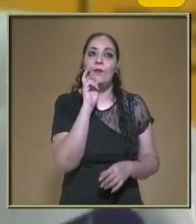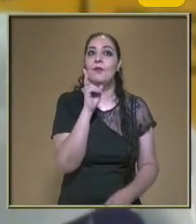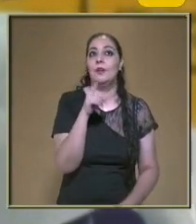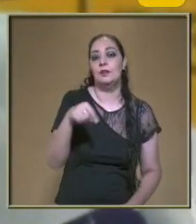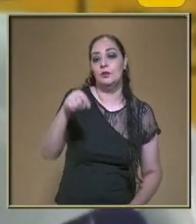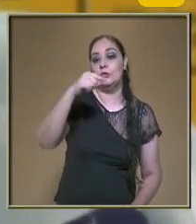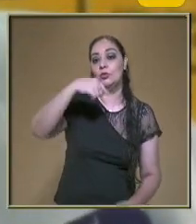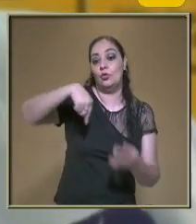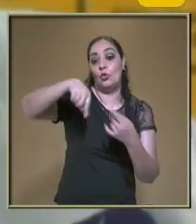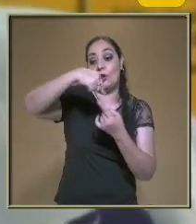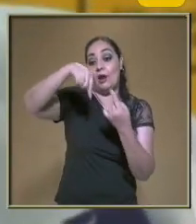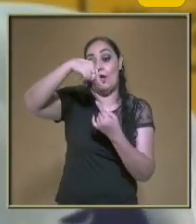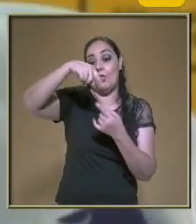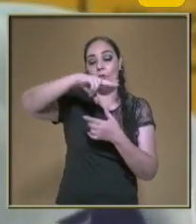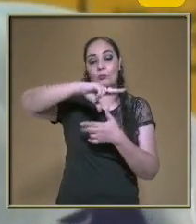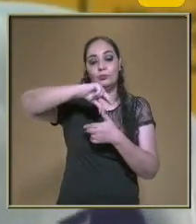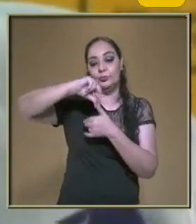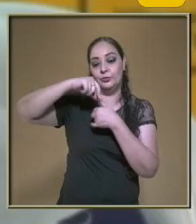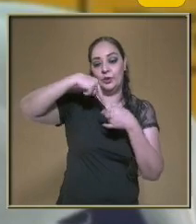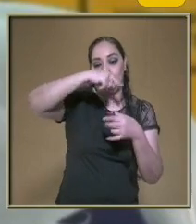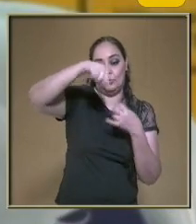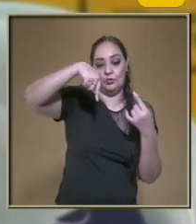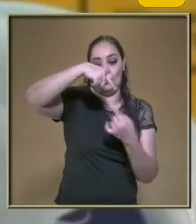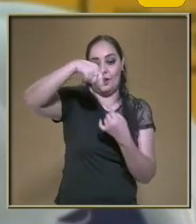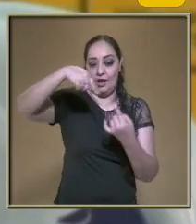Tornado in a bottle.